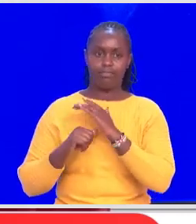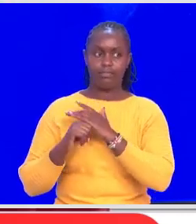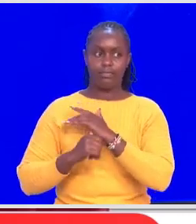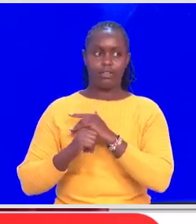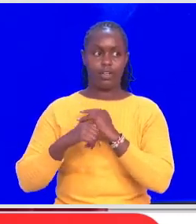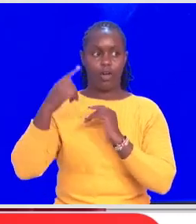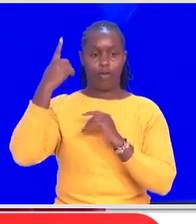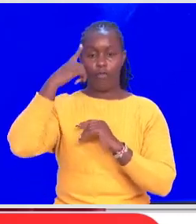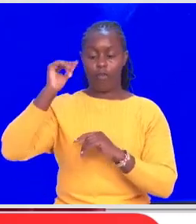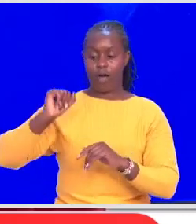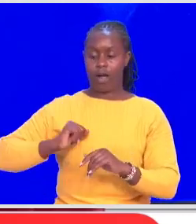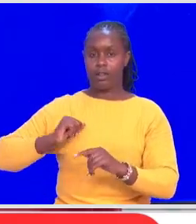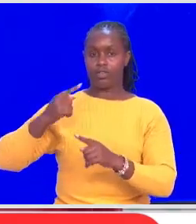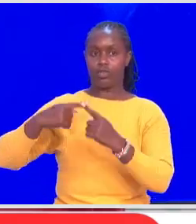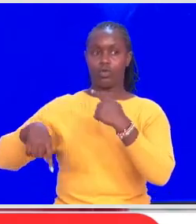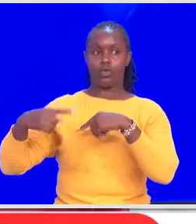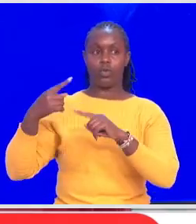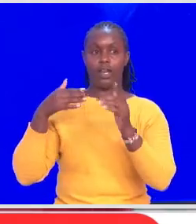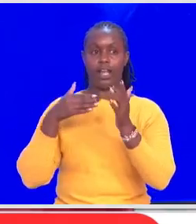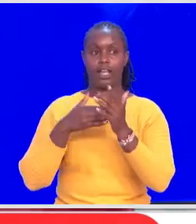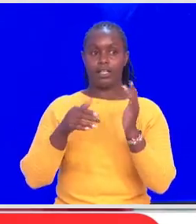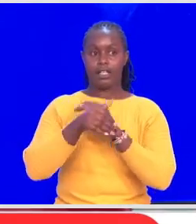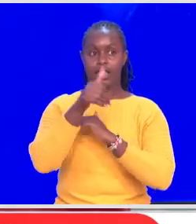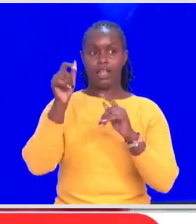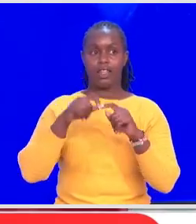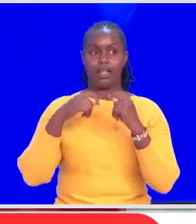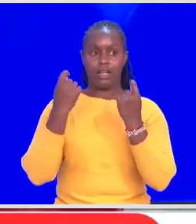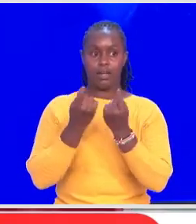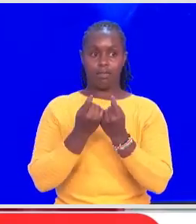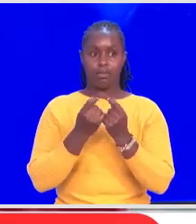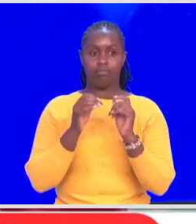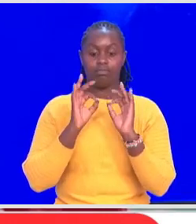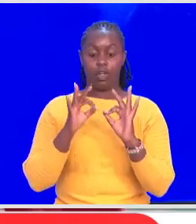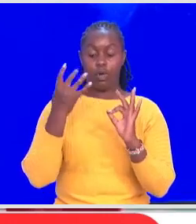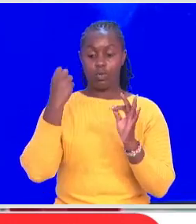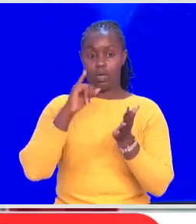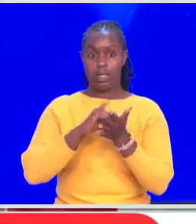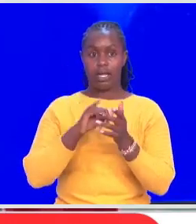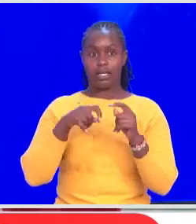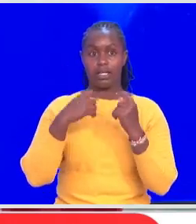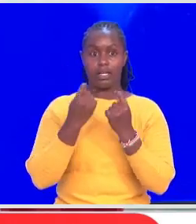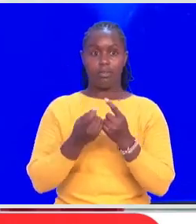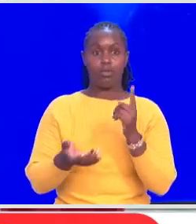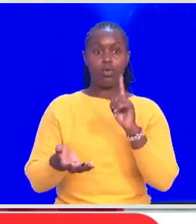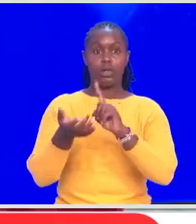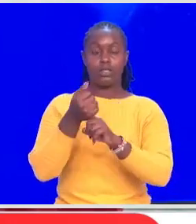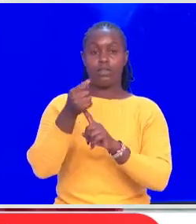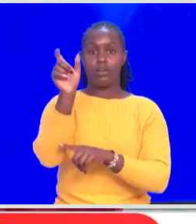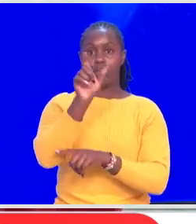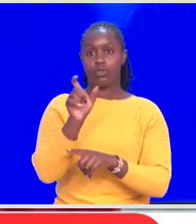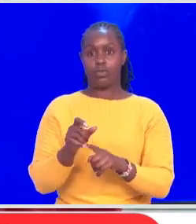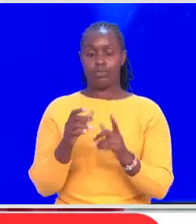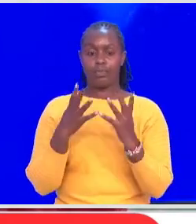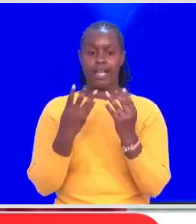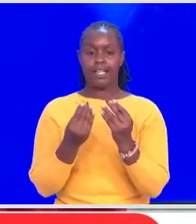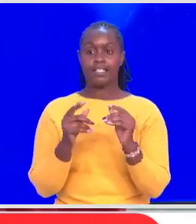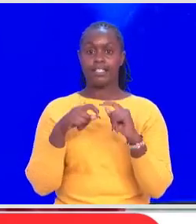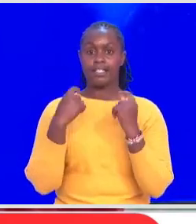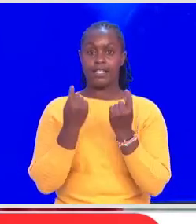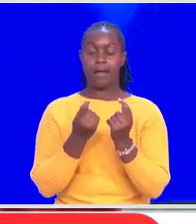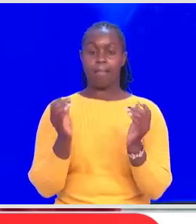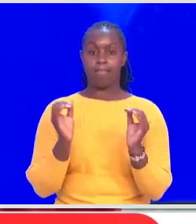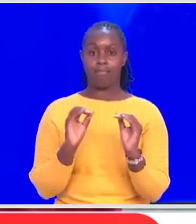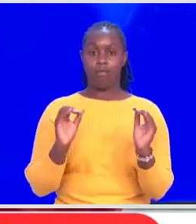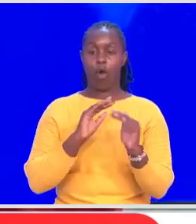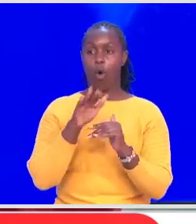the girls to beat the other team. Yes, of course, ndio team ifike regionals. It is not an easy team. Upper team